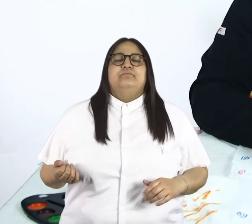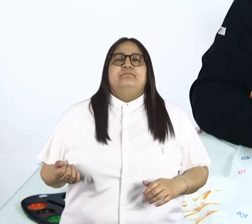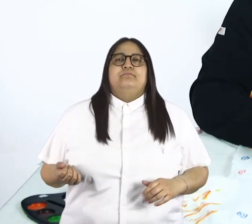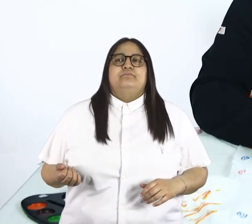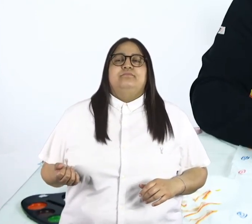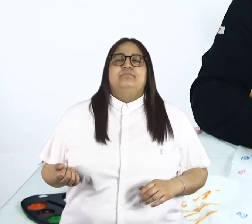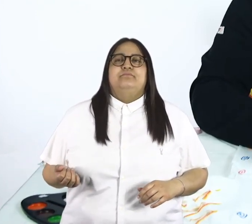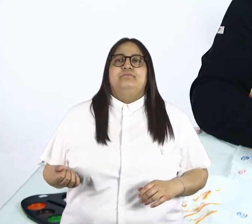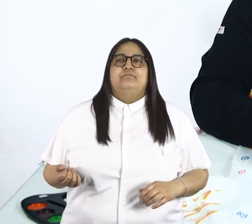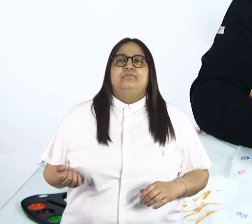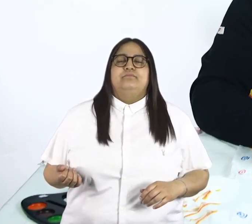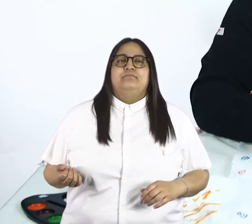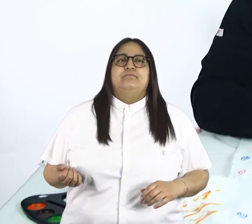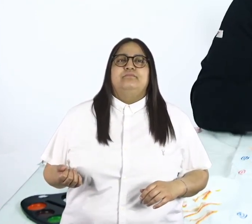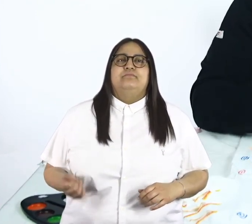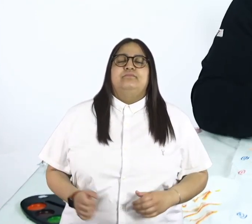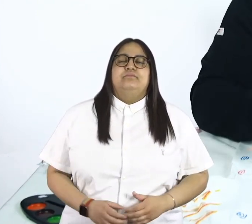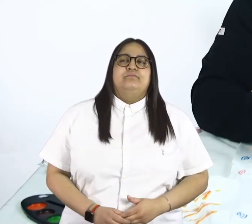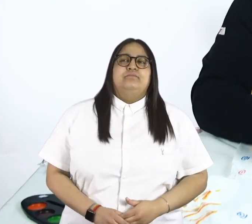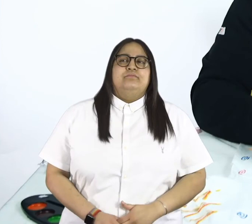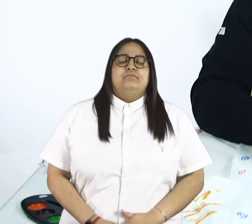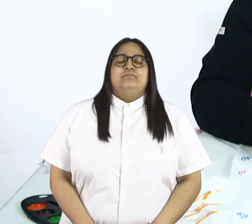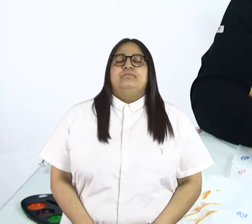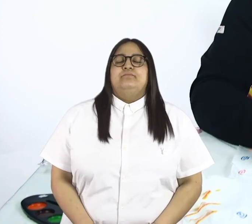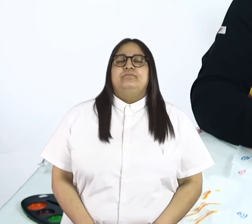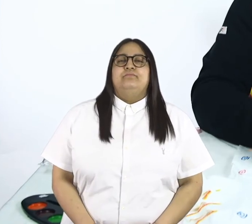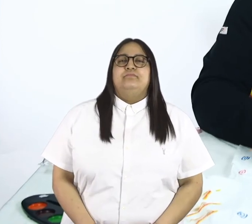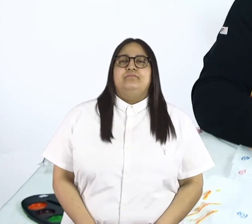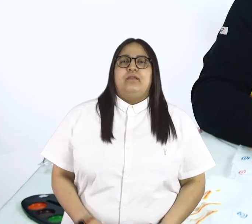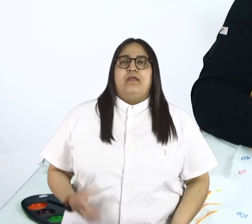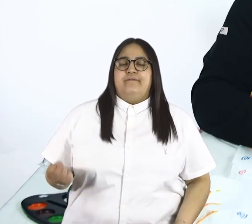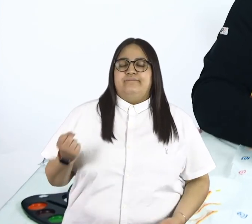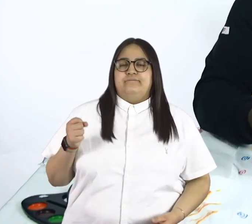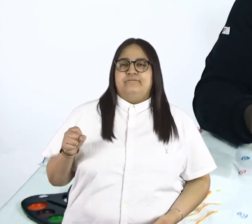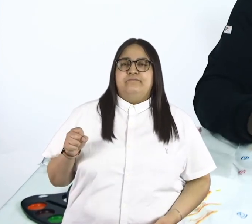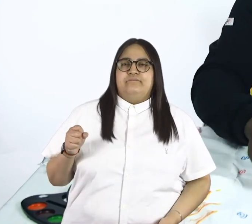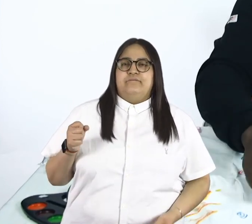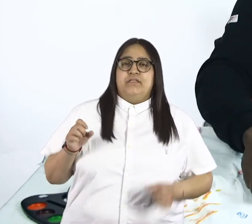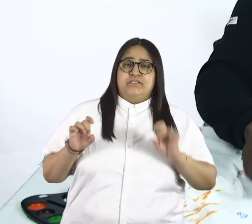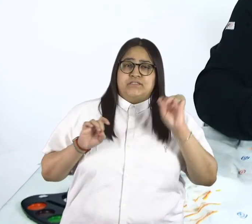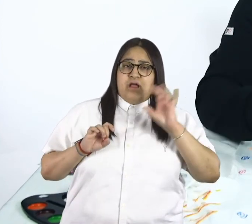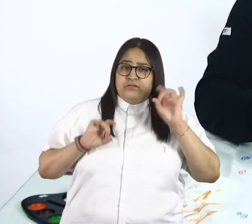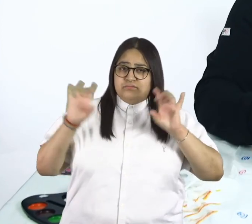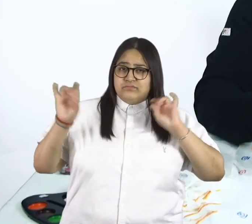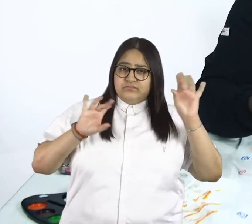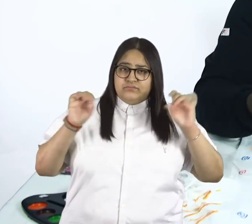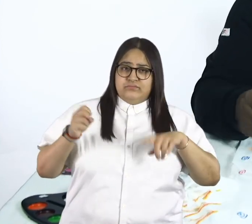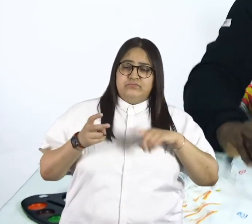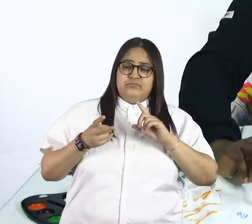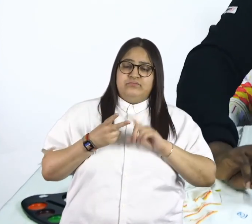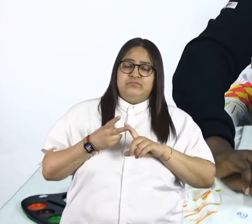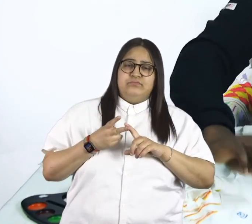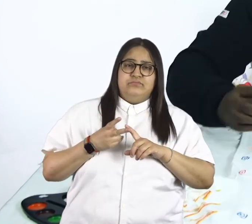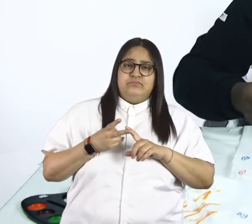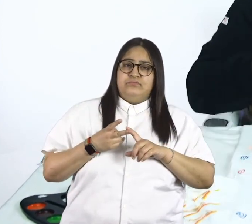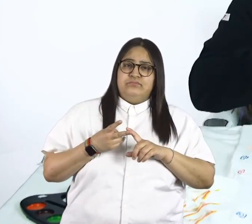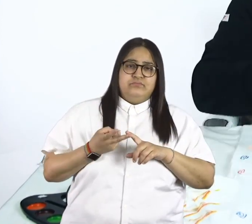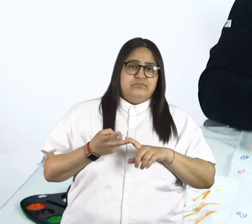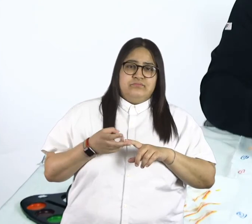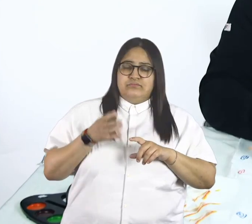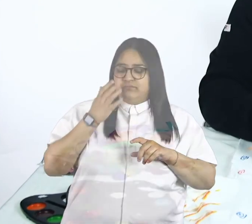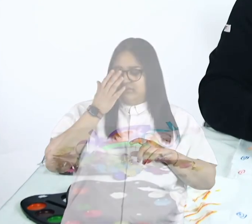the packages in relation to this workshop. We have stars, we have animals like elephants, I'm